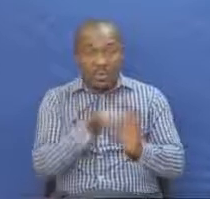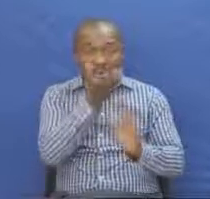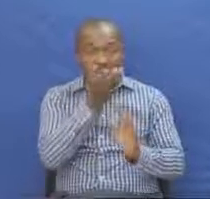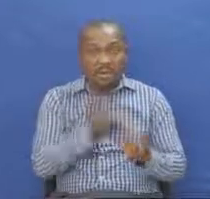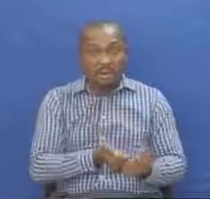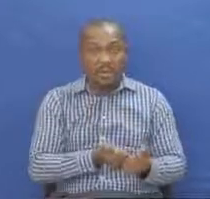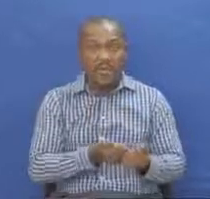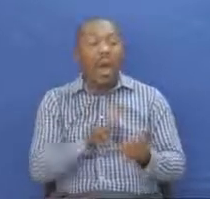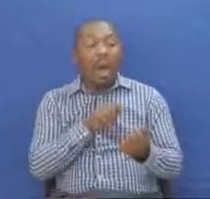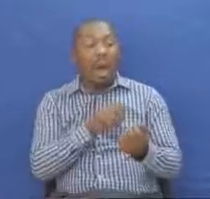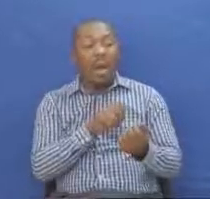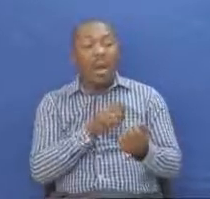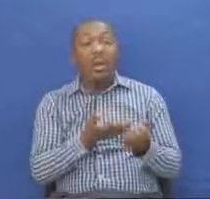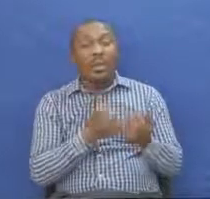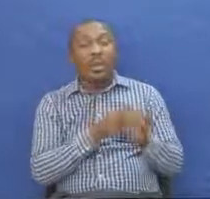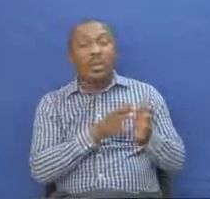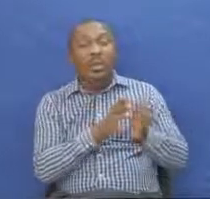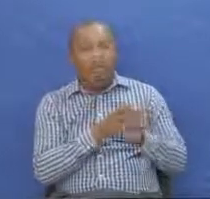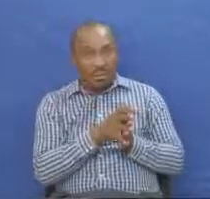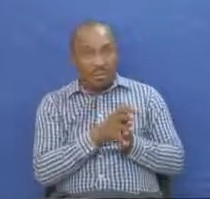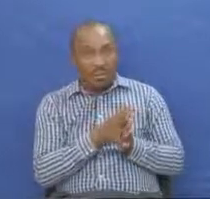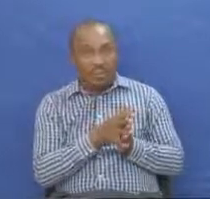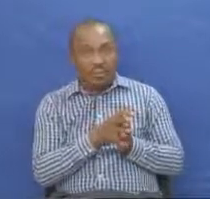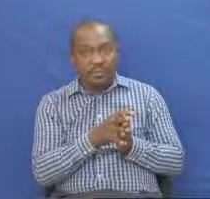refers to the changes